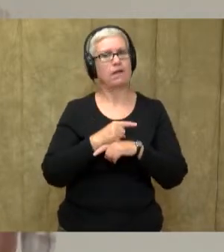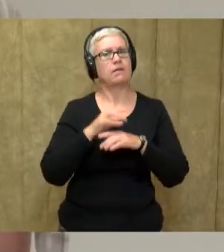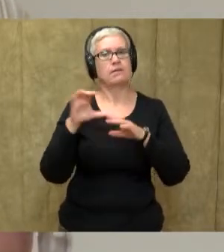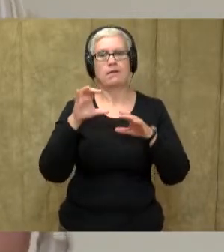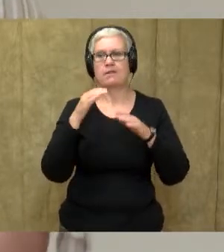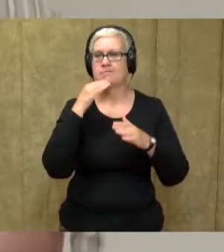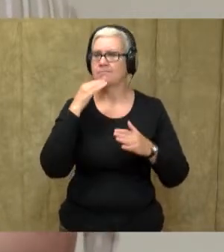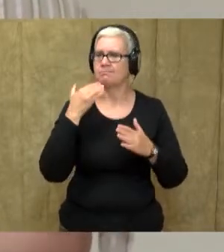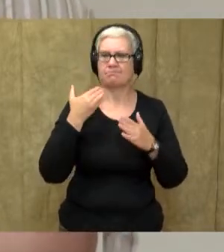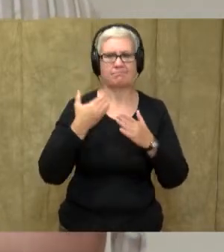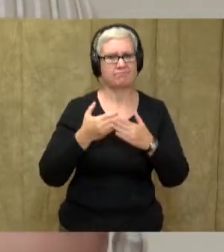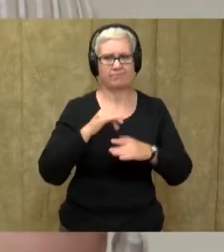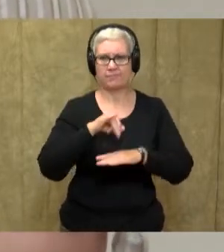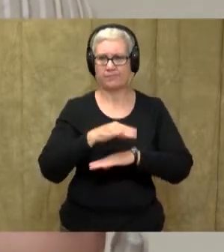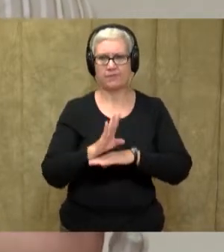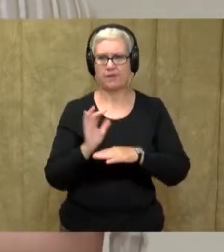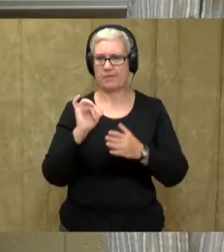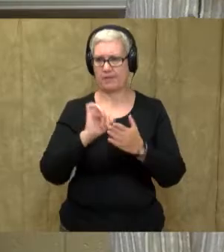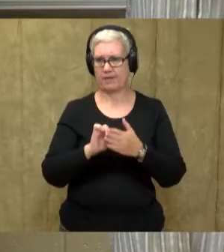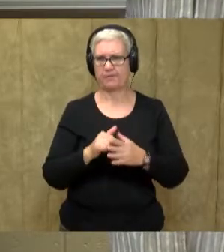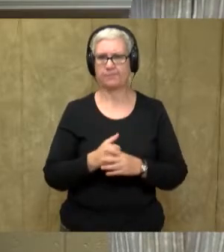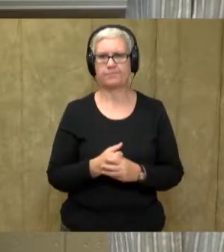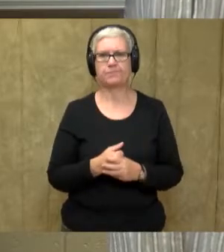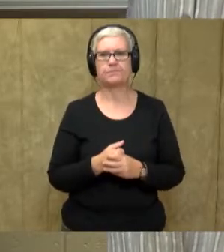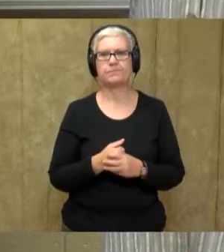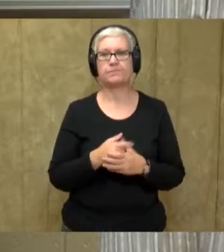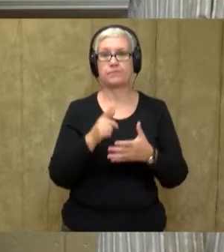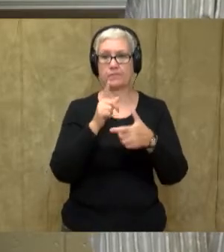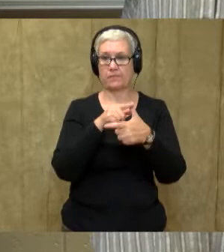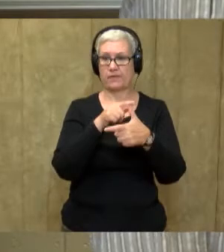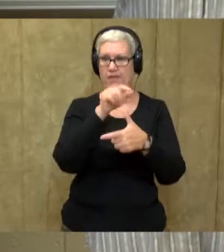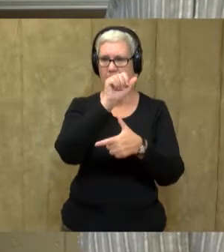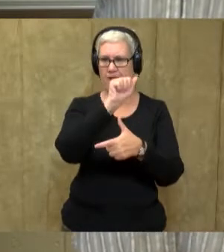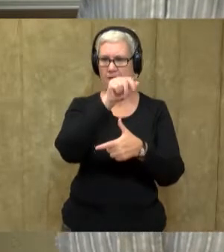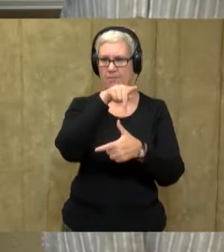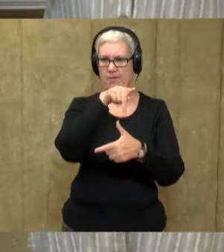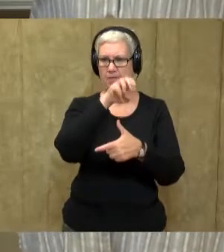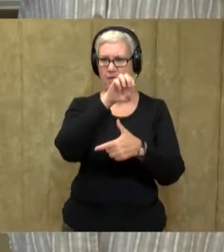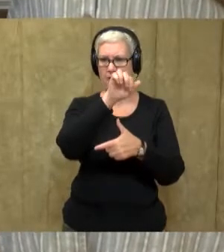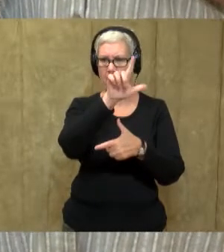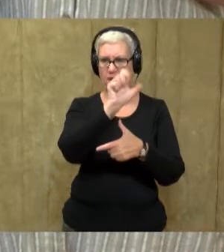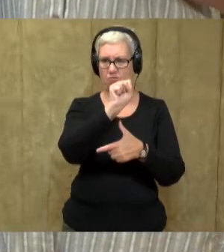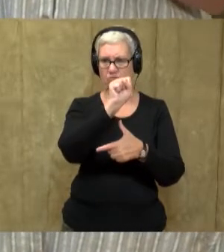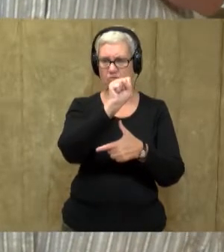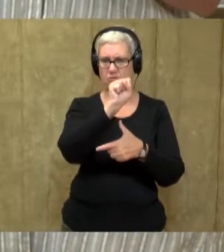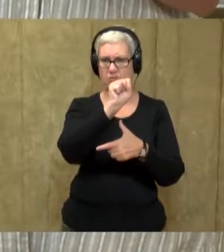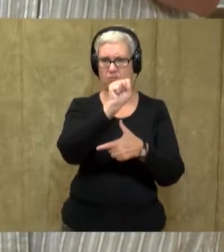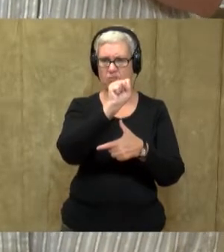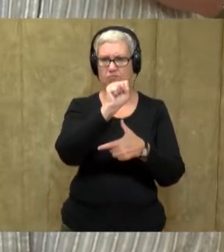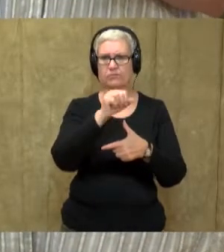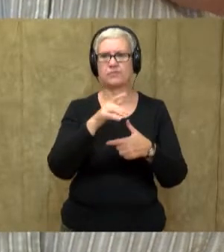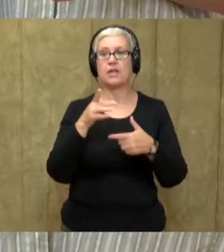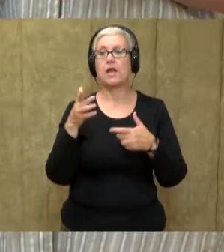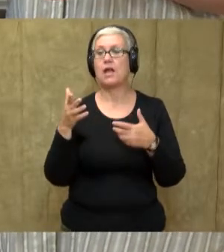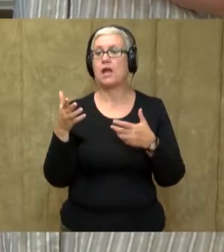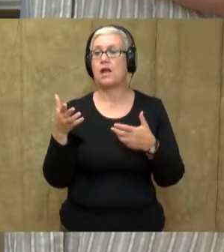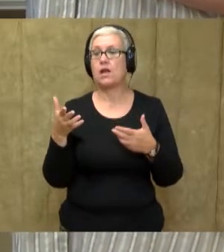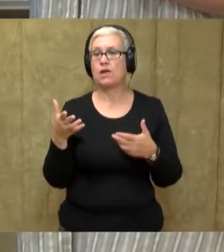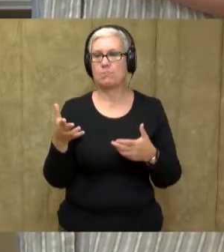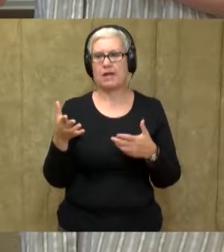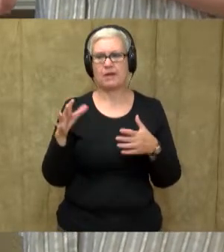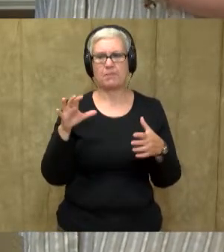so a few rhetorical devices. The first type is appeals, and you may have gone over this in your class